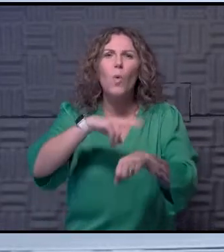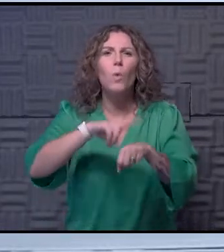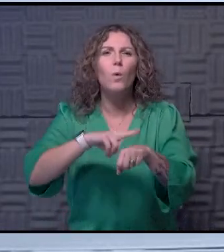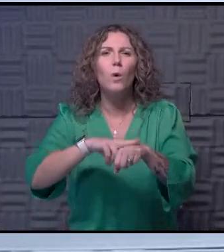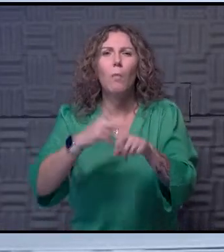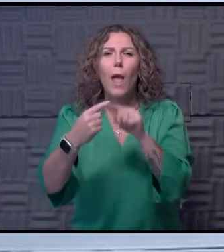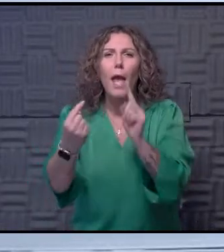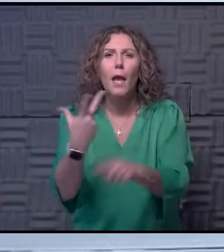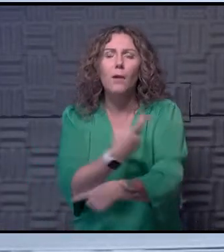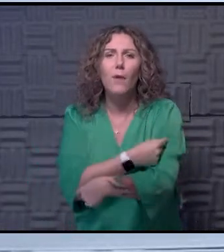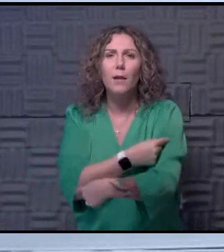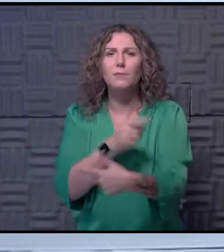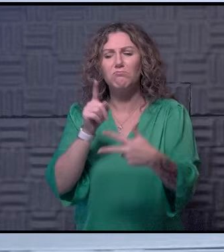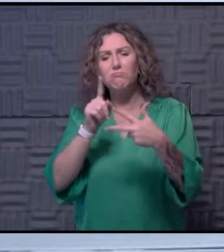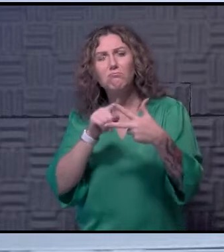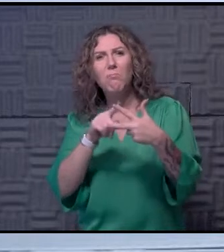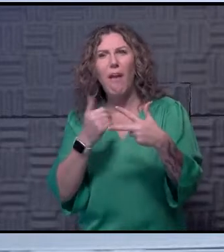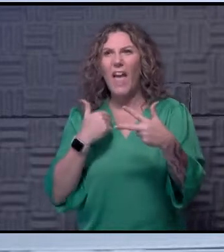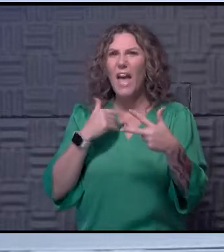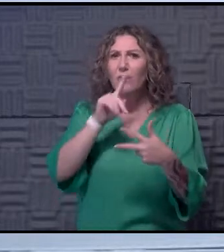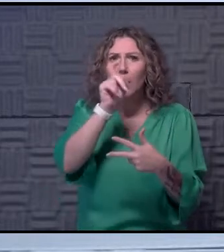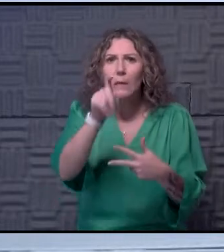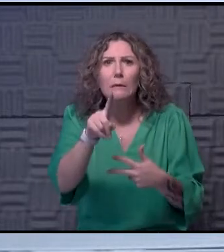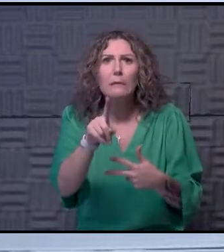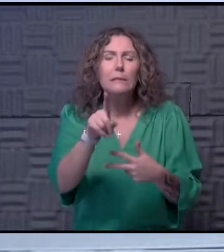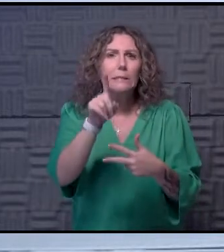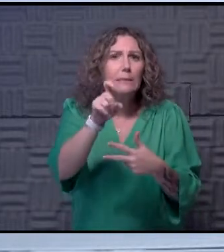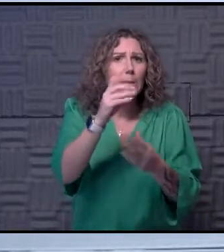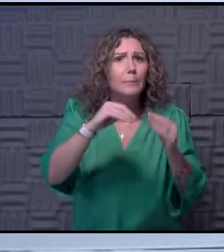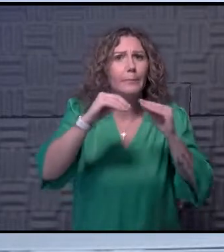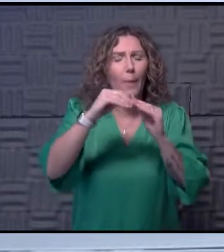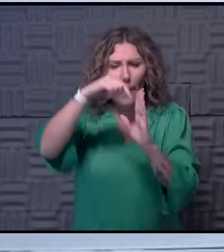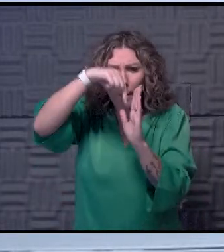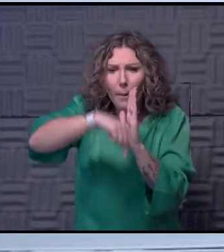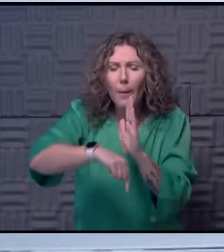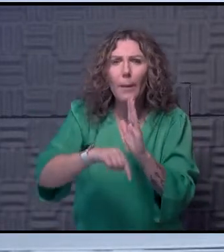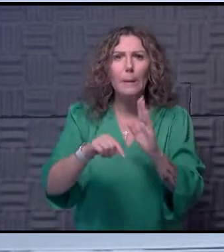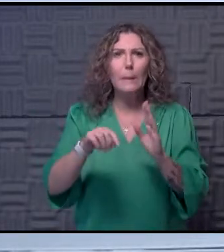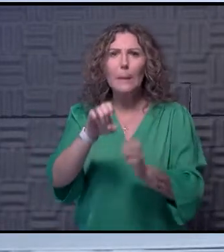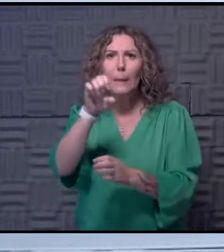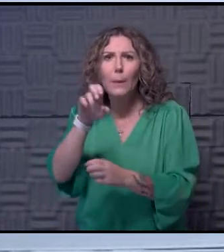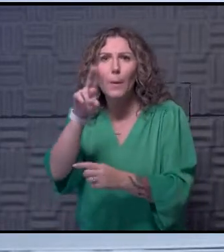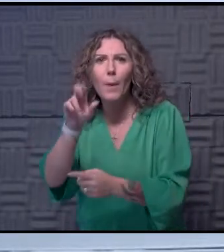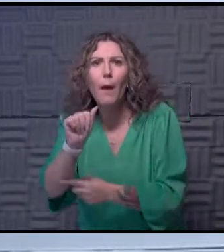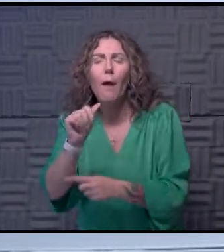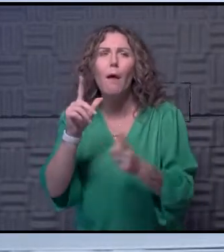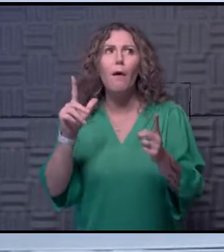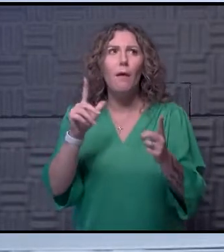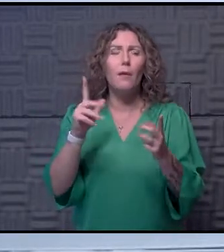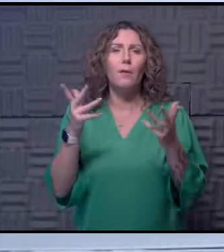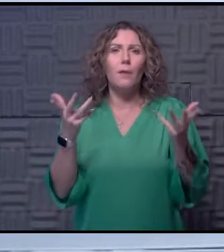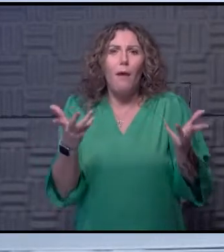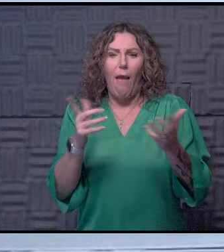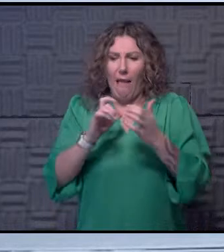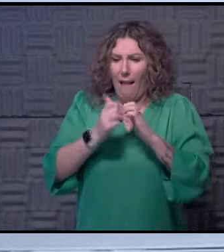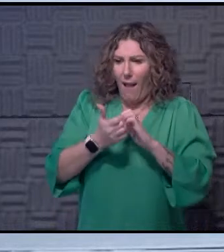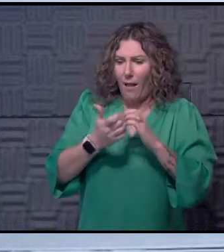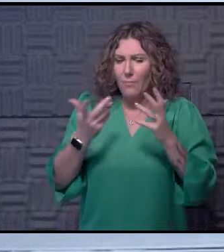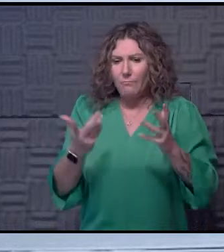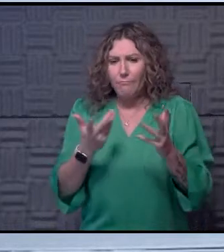that they have questions. They want to know about the emergency authorization. They want to know about how the